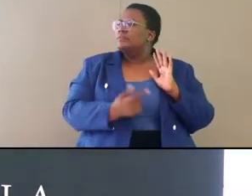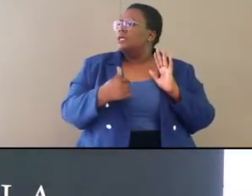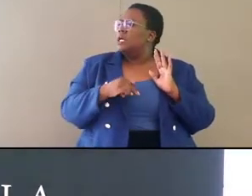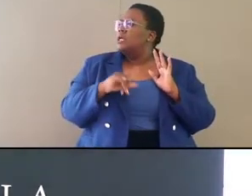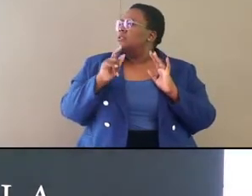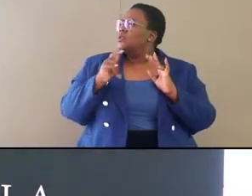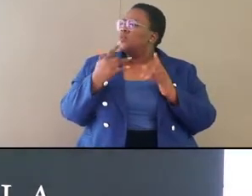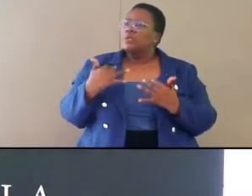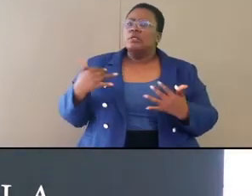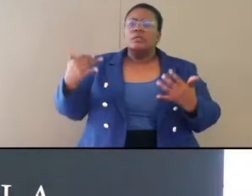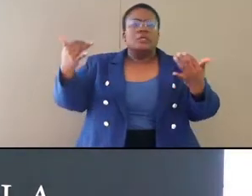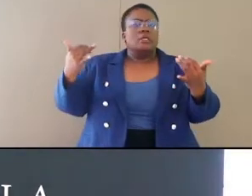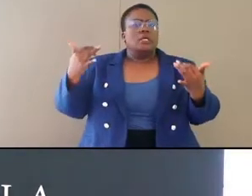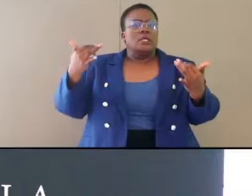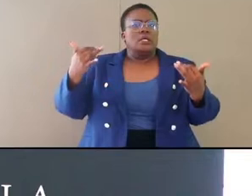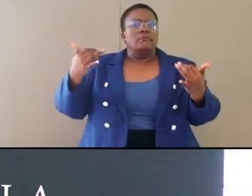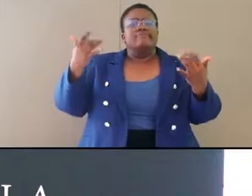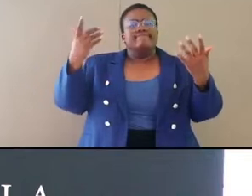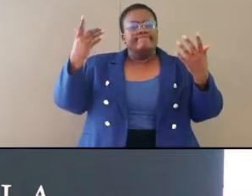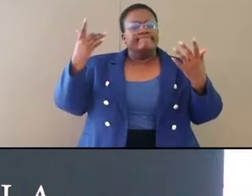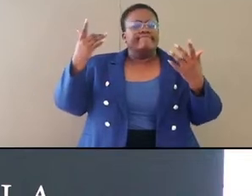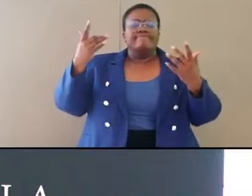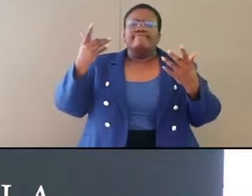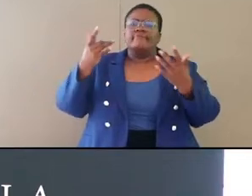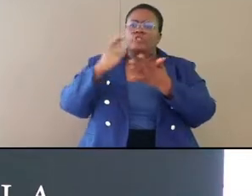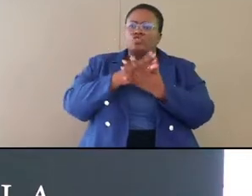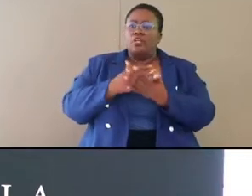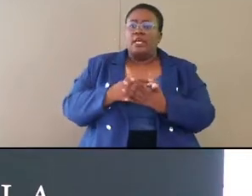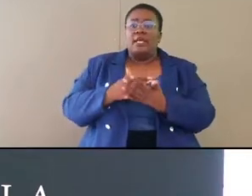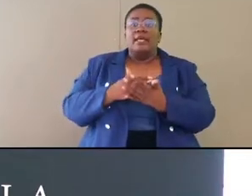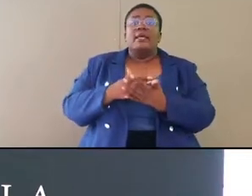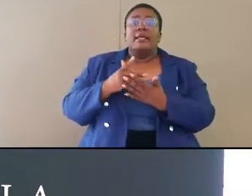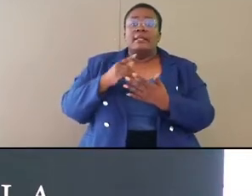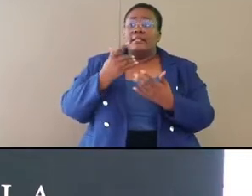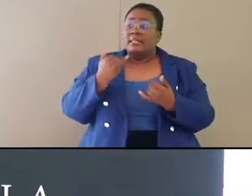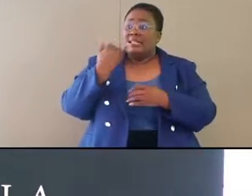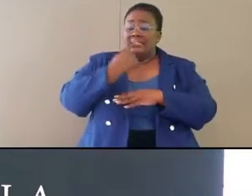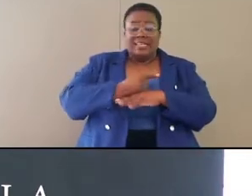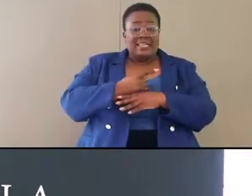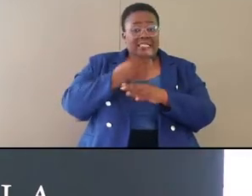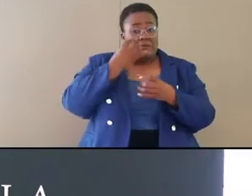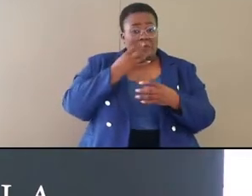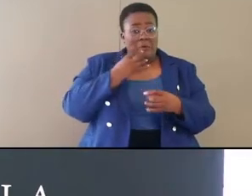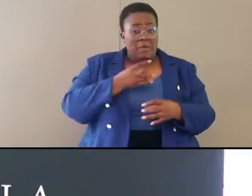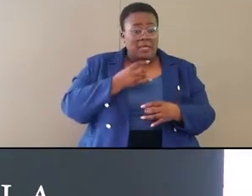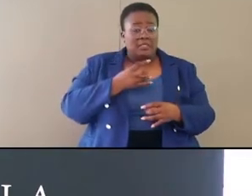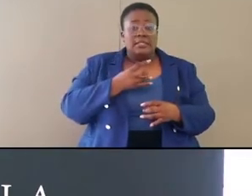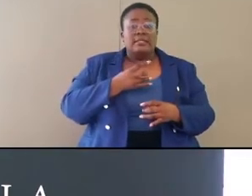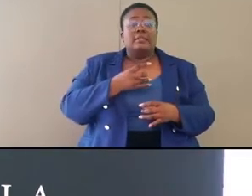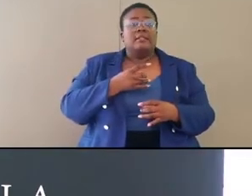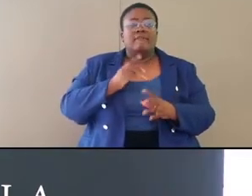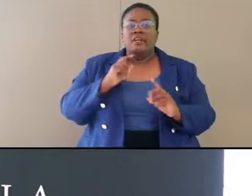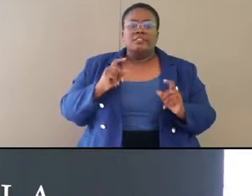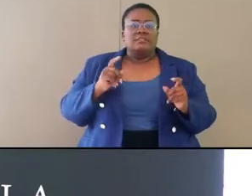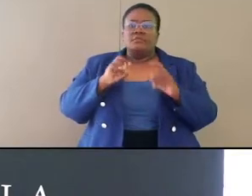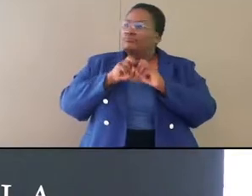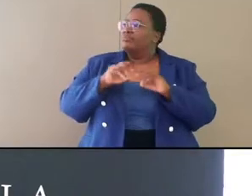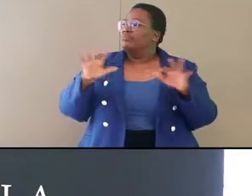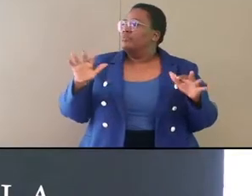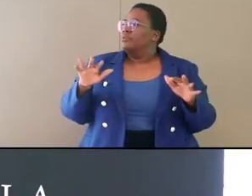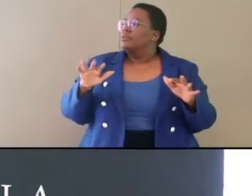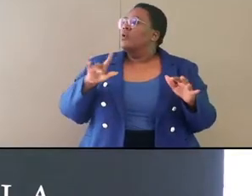and in these days information comes through and goes out very fast. So that we enable people to continue